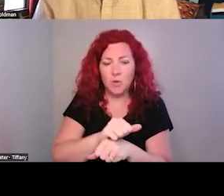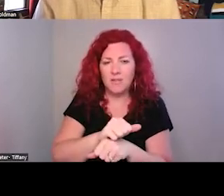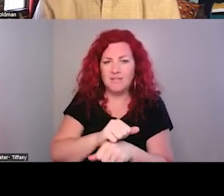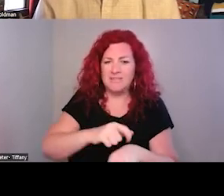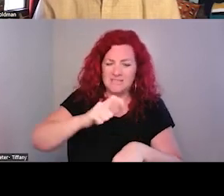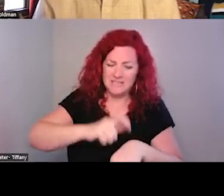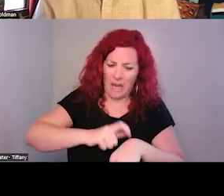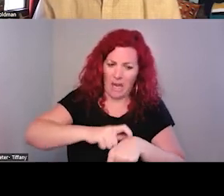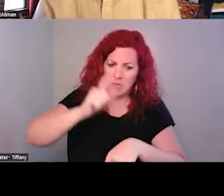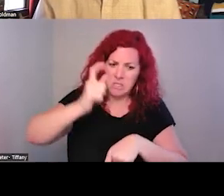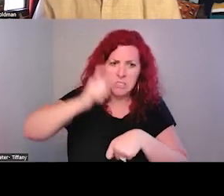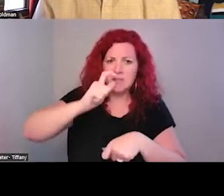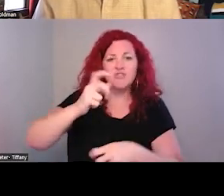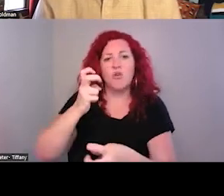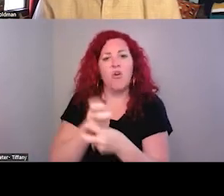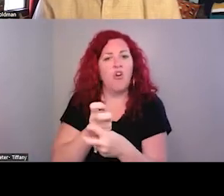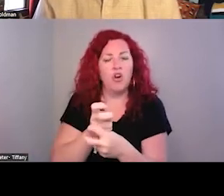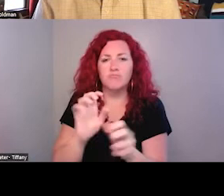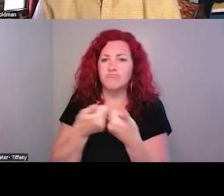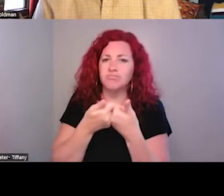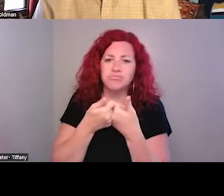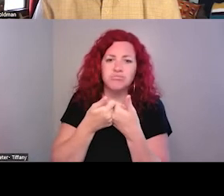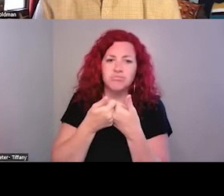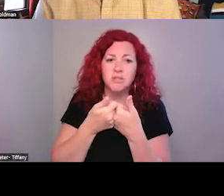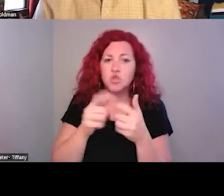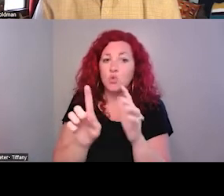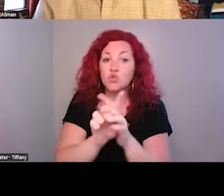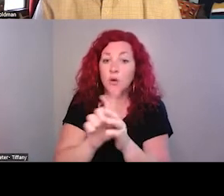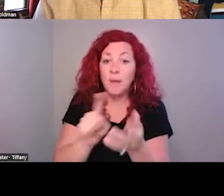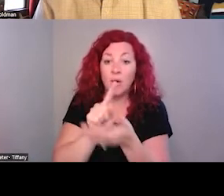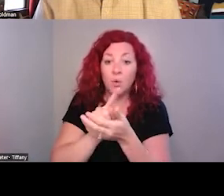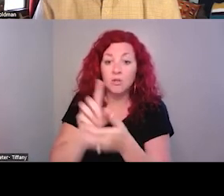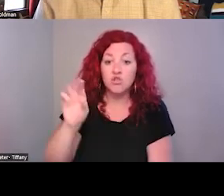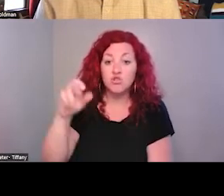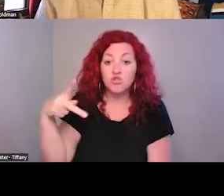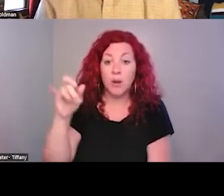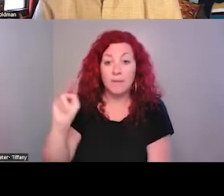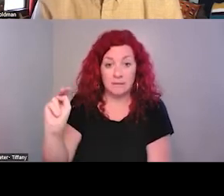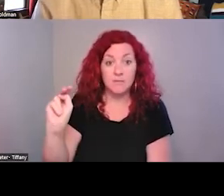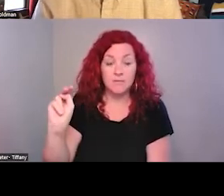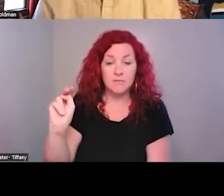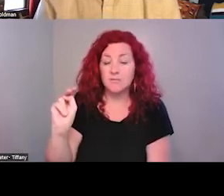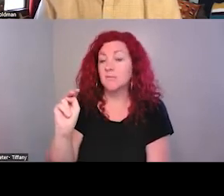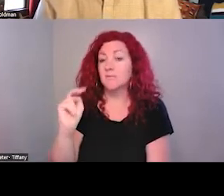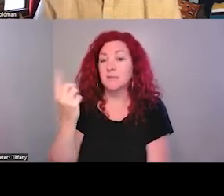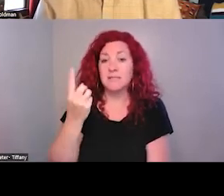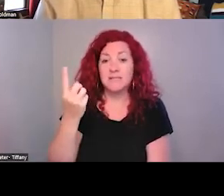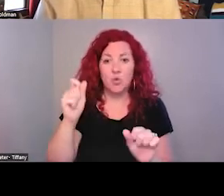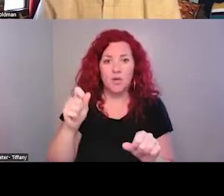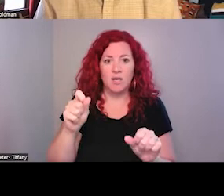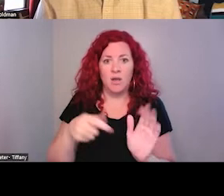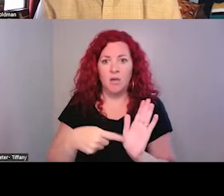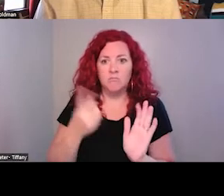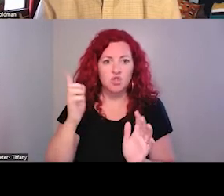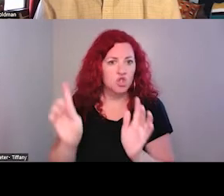just really hard. And so having drop-in hours for any kind of follow-up resources where somebody can self-present is really